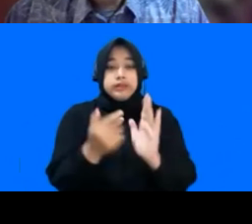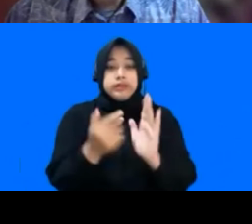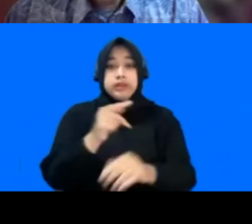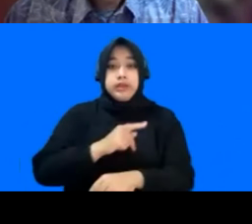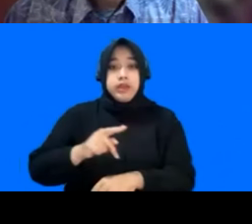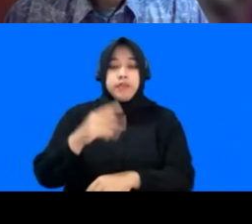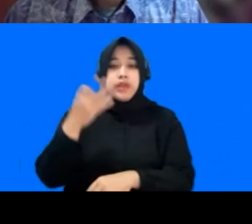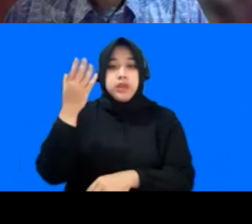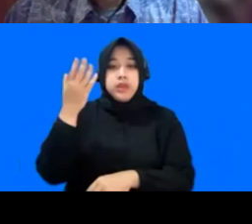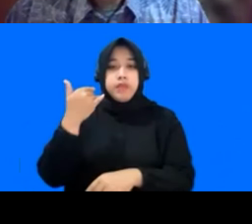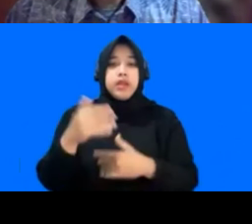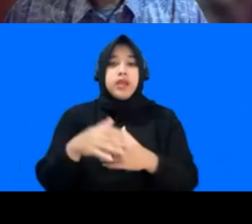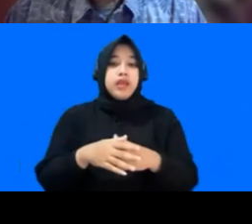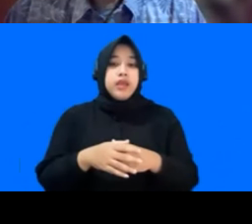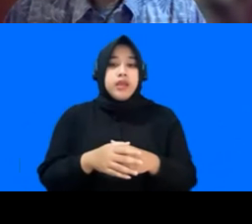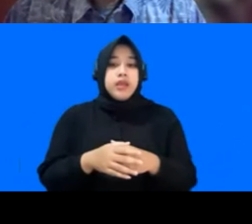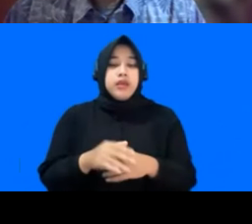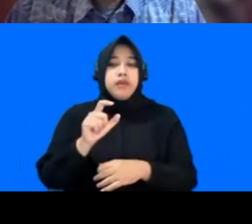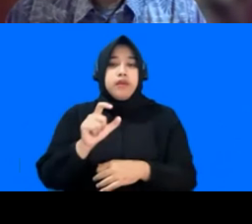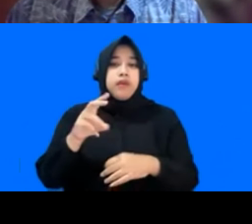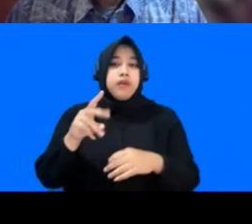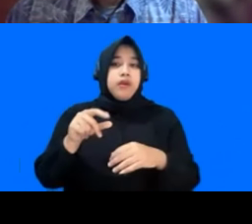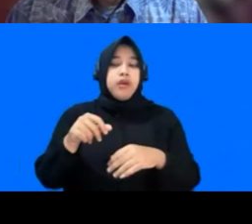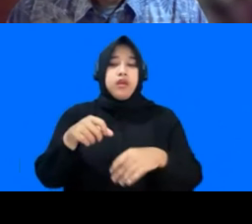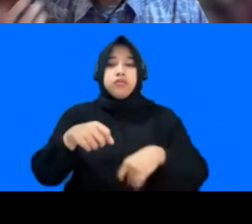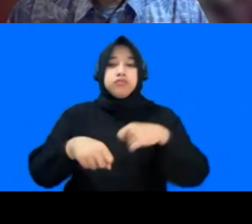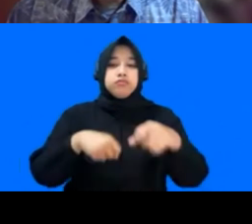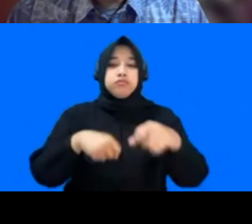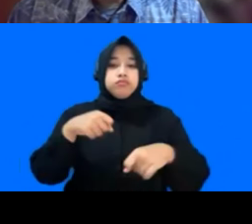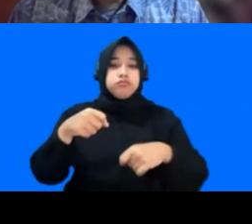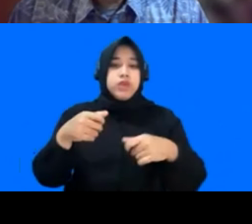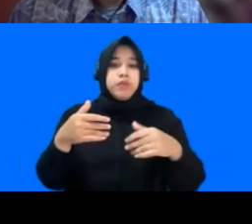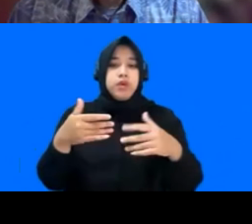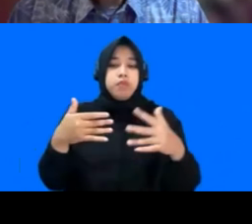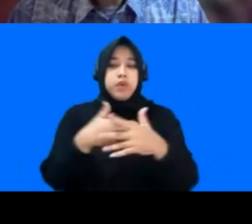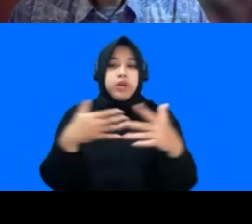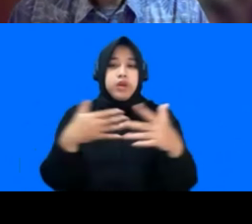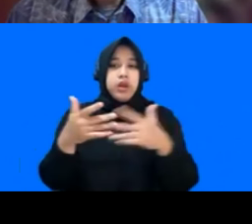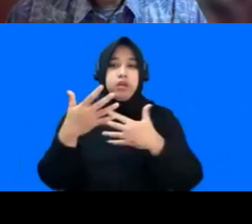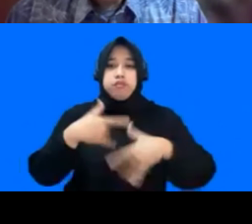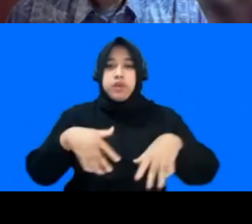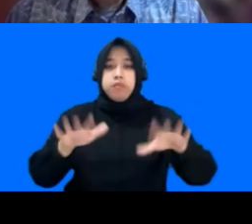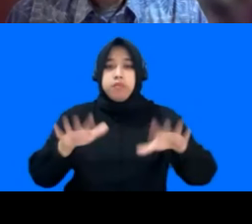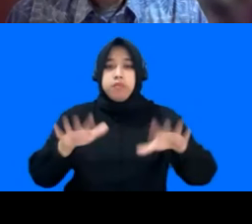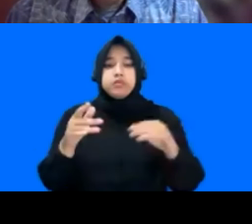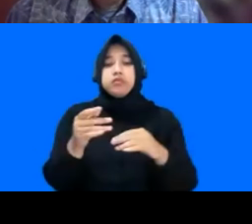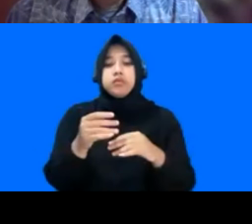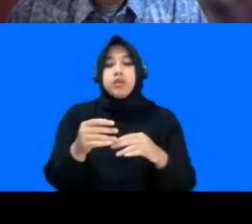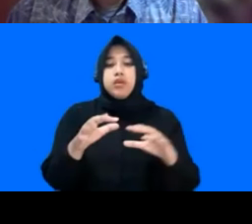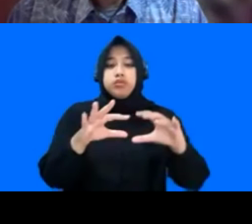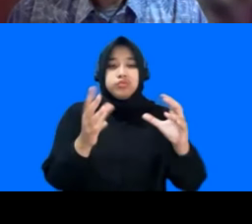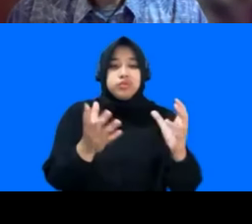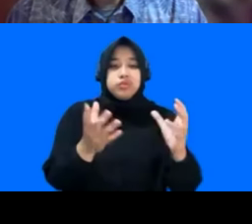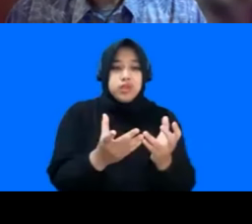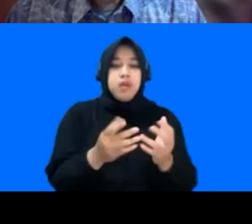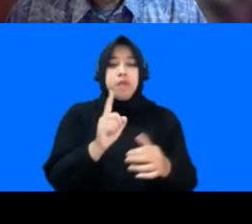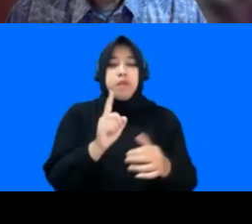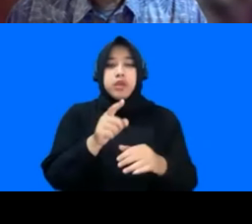Viber and Facebook Messenger to facilitate informal communication